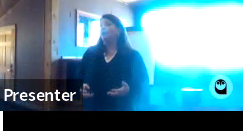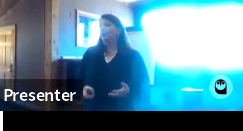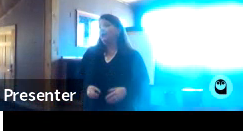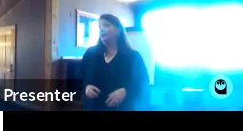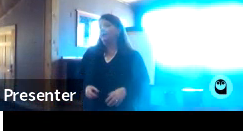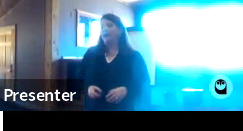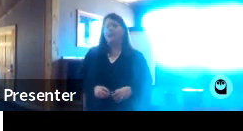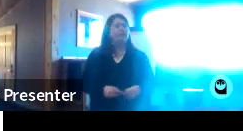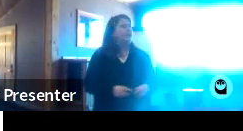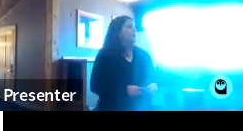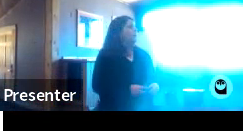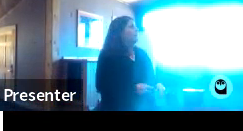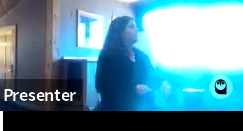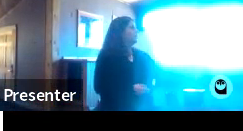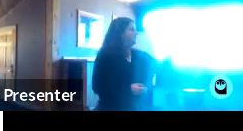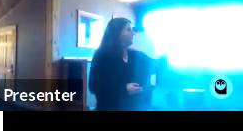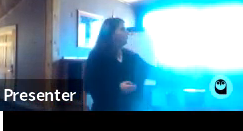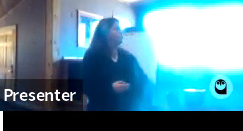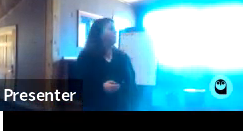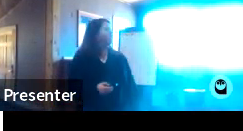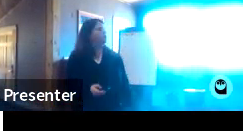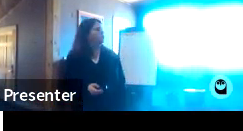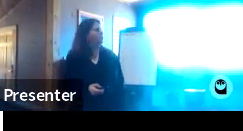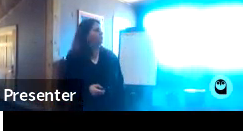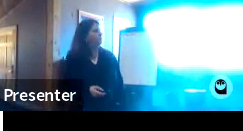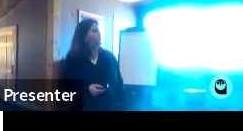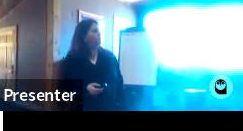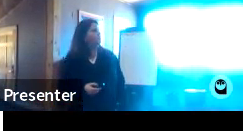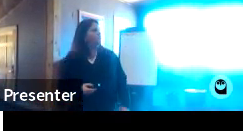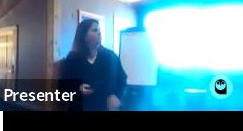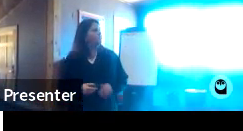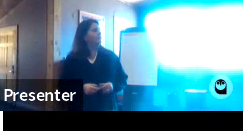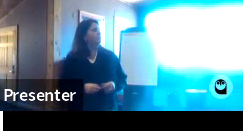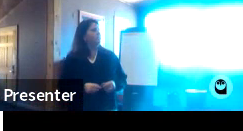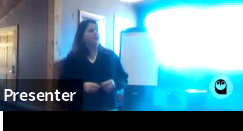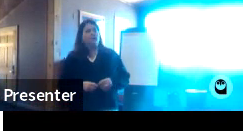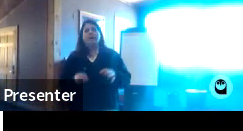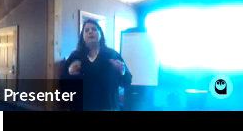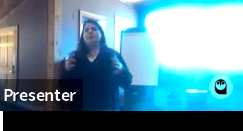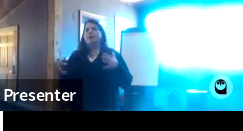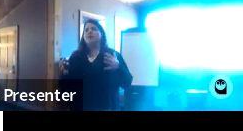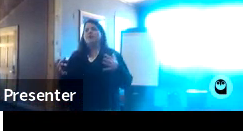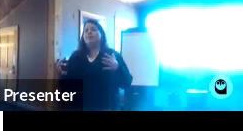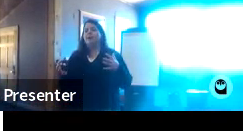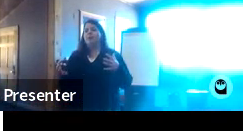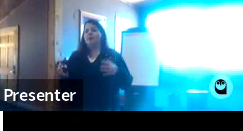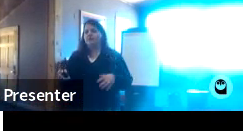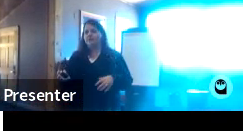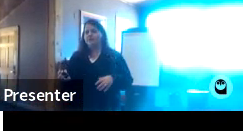say, or if we can even say it. So rule 702, this is where